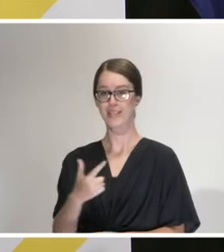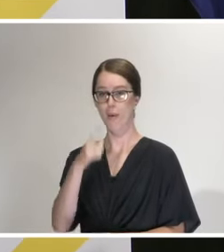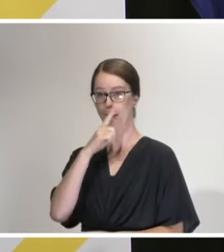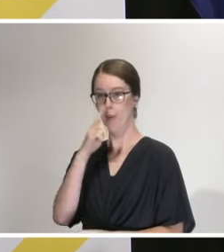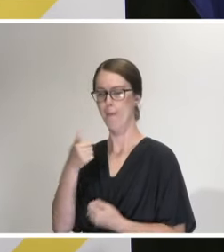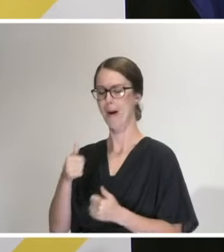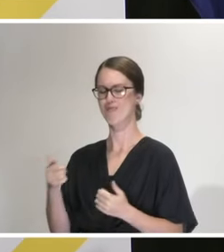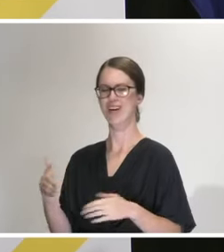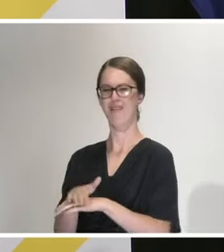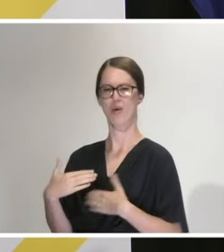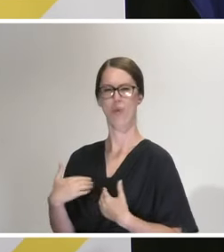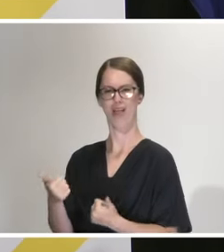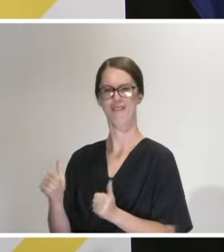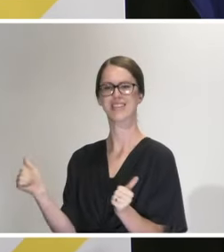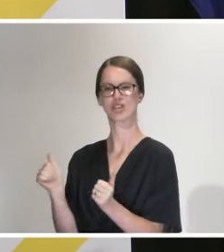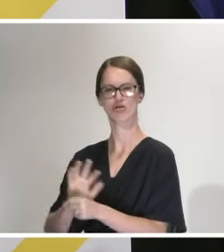from COVID-19.